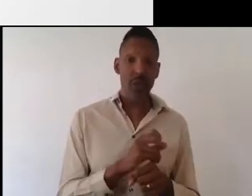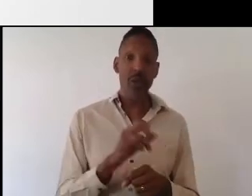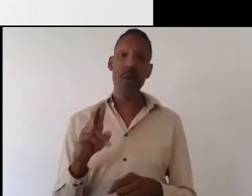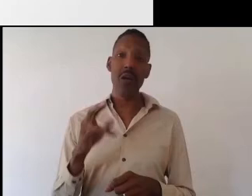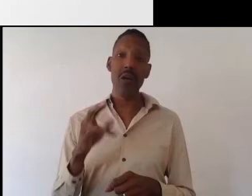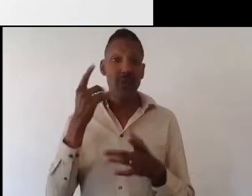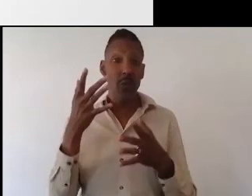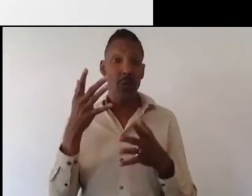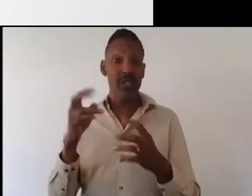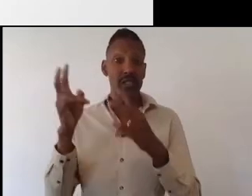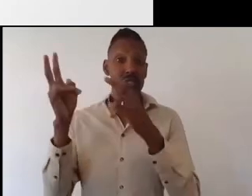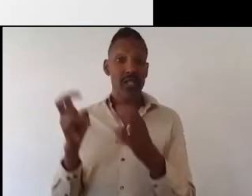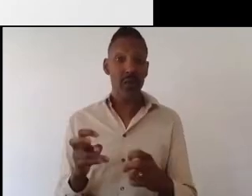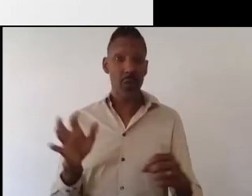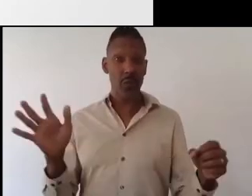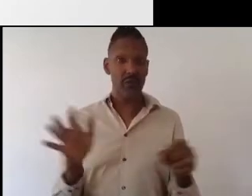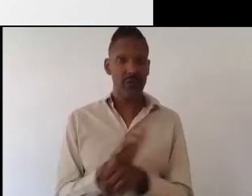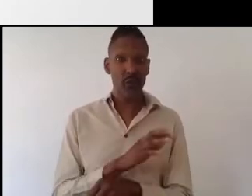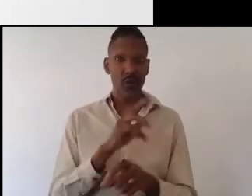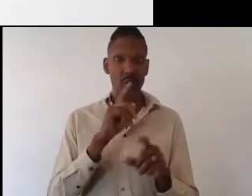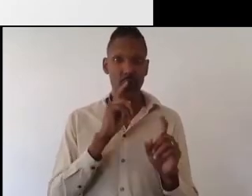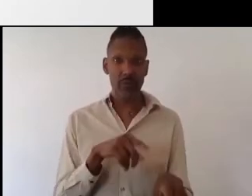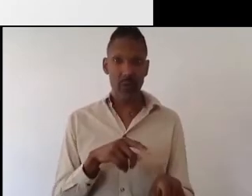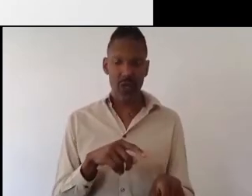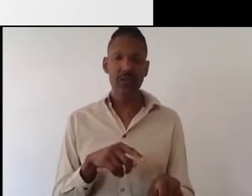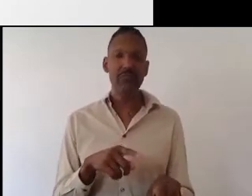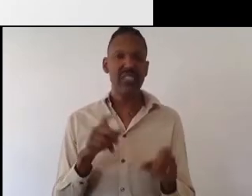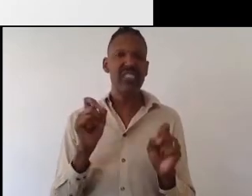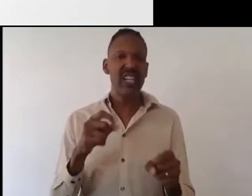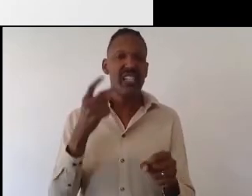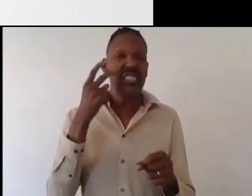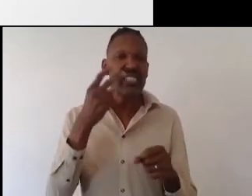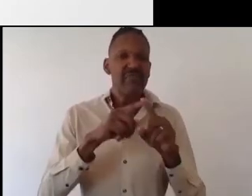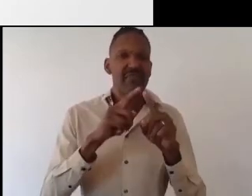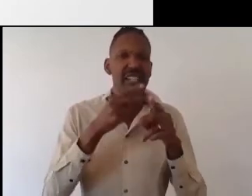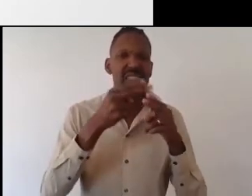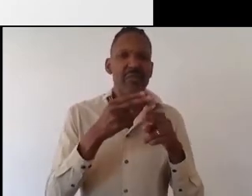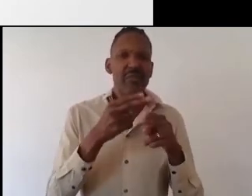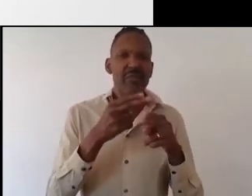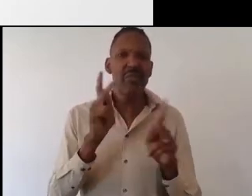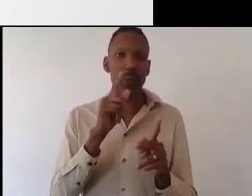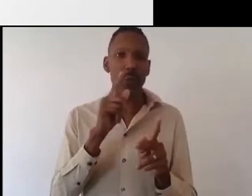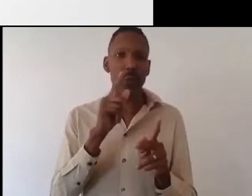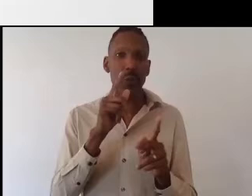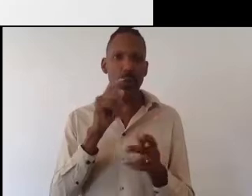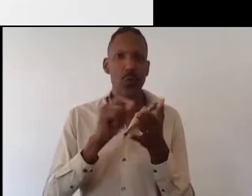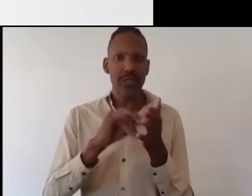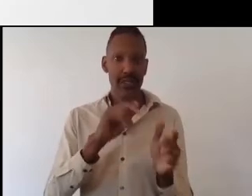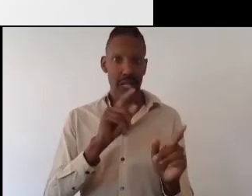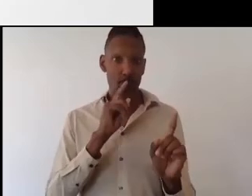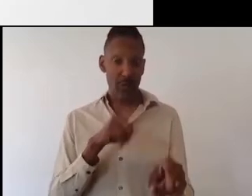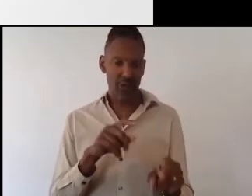as well as learn who were the committee members that wrote this particular report.